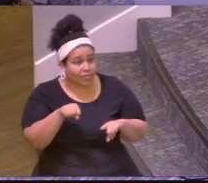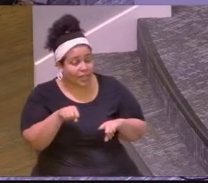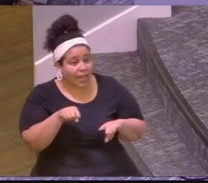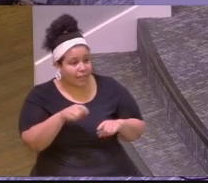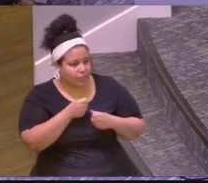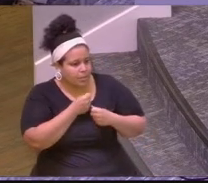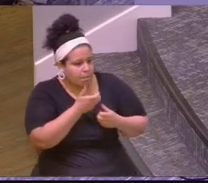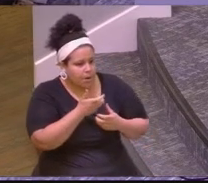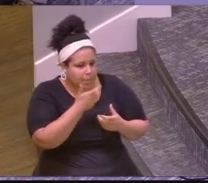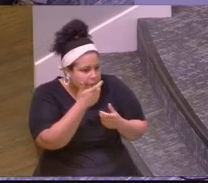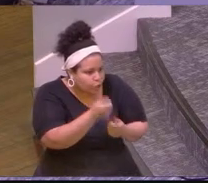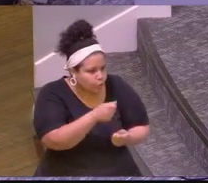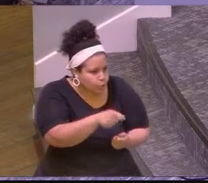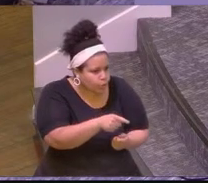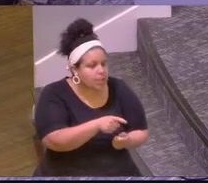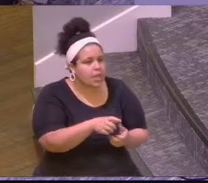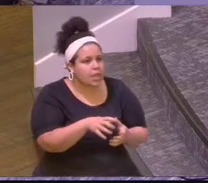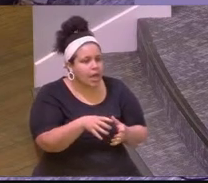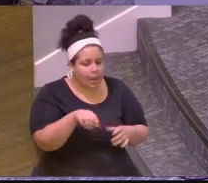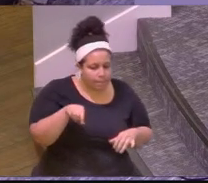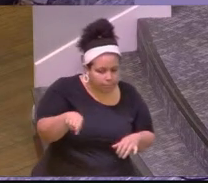all that space, but it needs space.